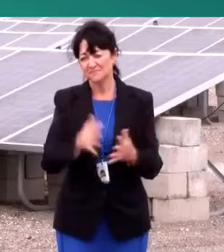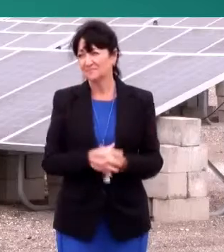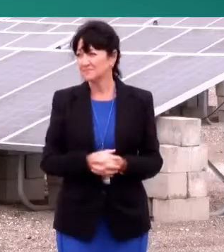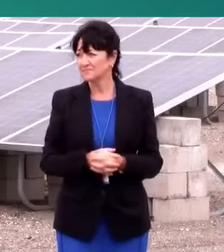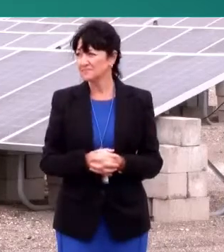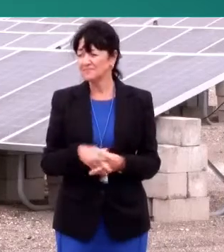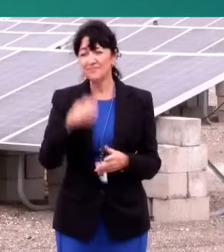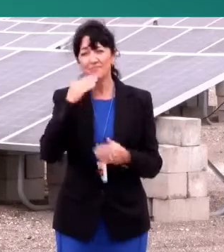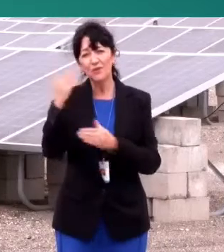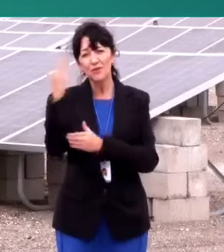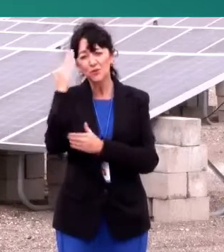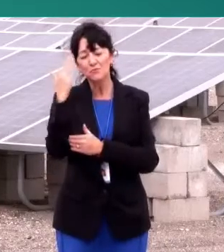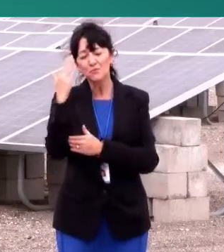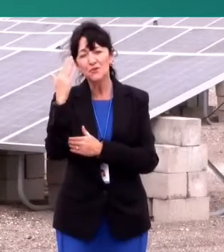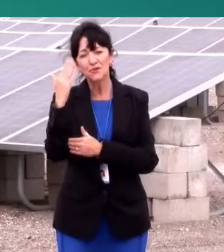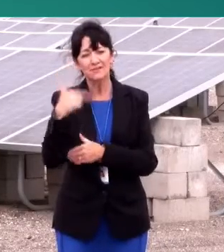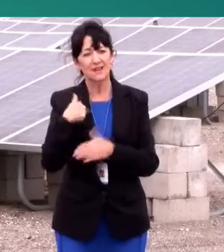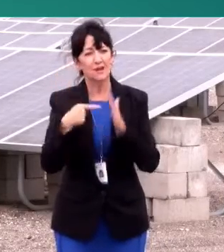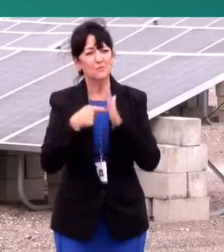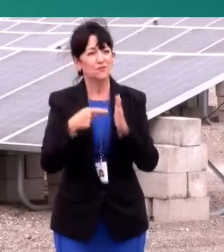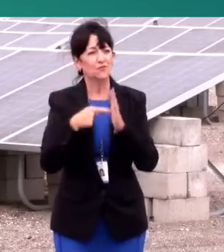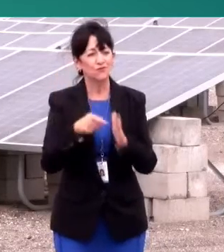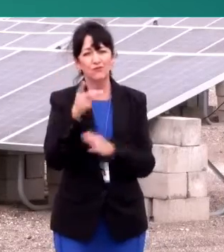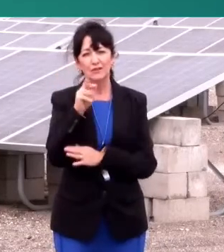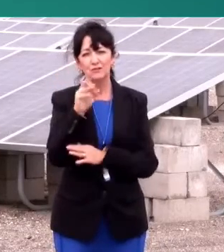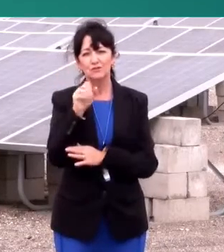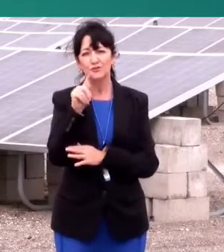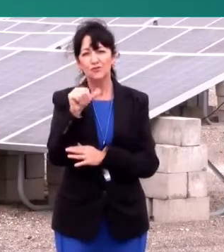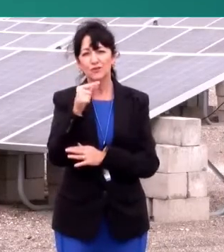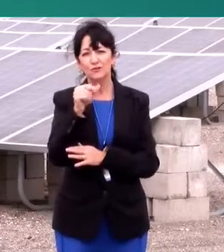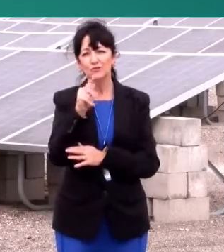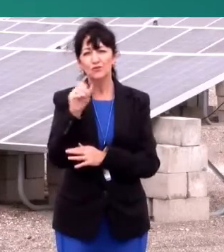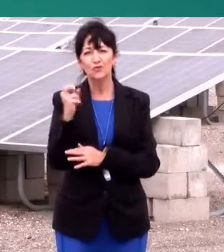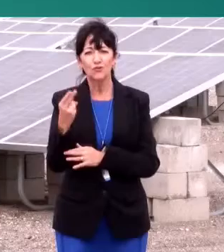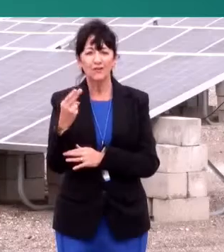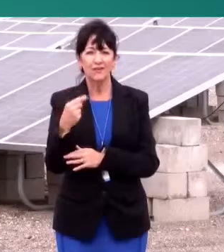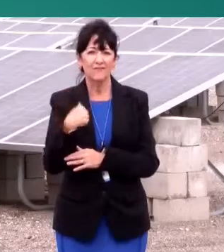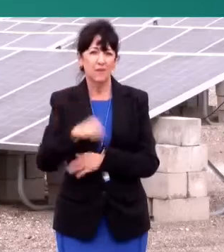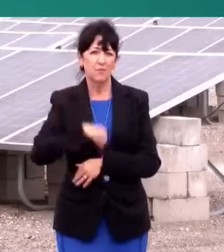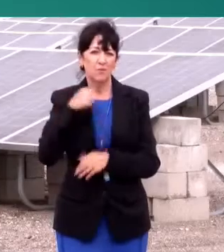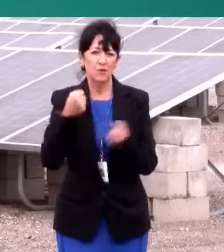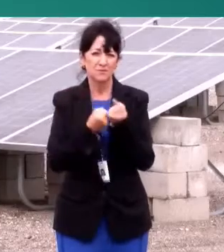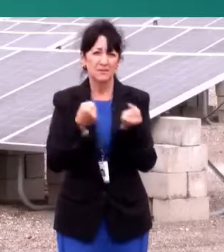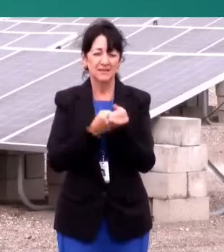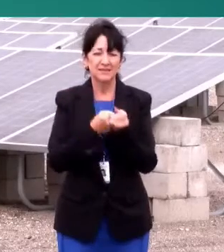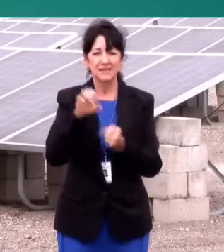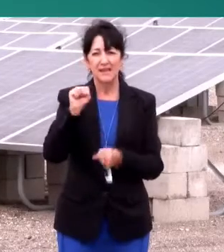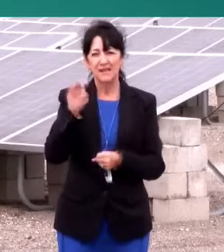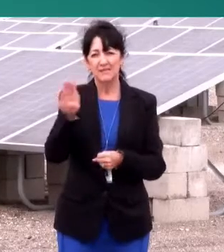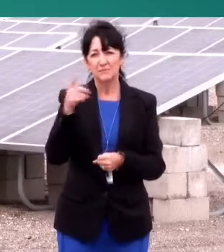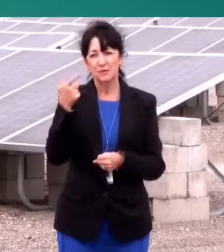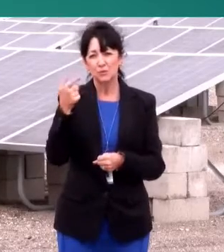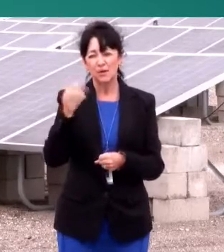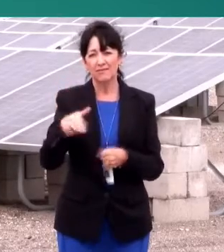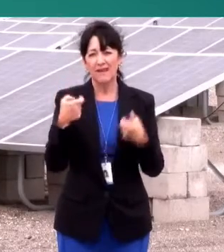Good morning. Thank you, everybody. I'm Representative Krista Griffith and proud sponsor of SB 21, which is our electric vehicle